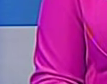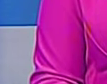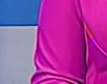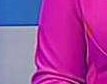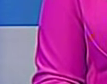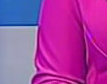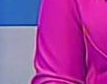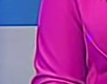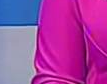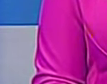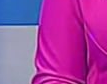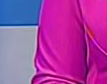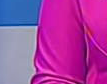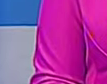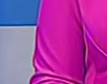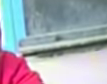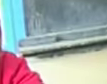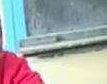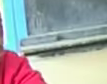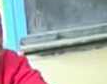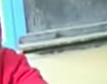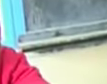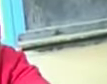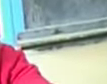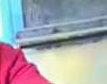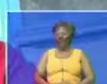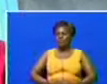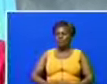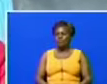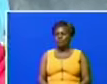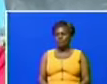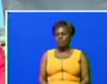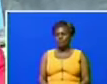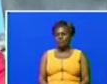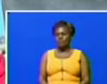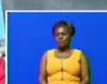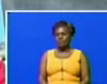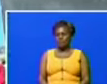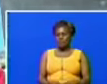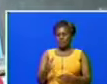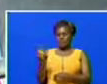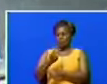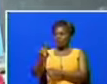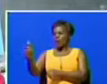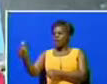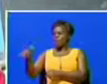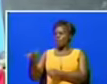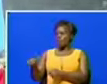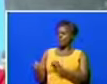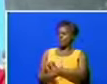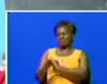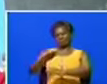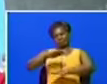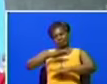Nairobi. Akizungumza baada ya kupiga kura yake, Dida amesema alipitia vituo vingine kadhaa vya kupigia kura mapema, akielezea